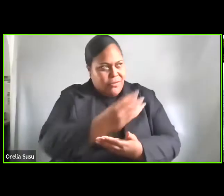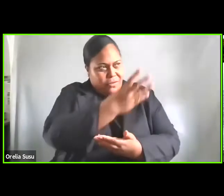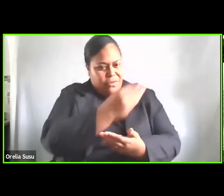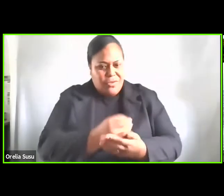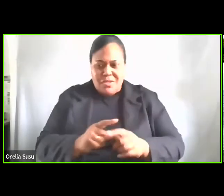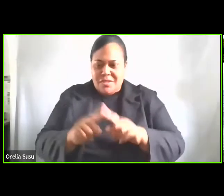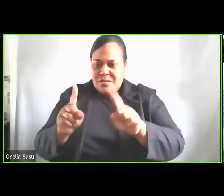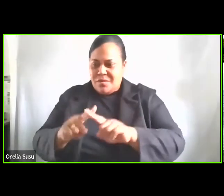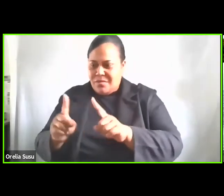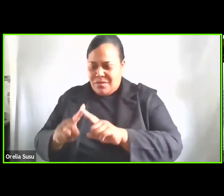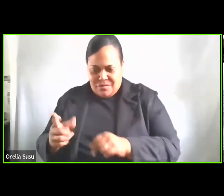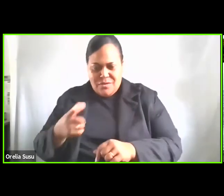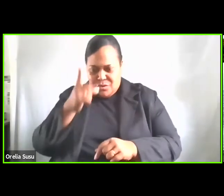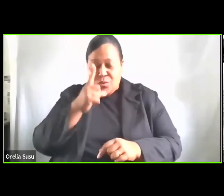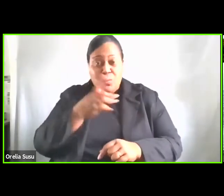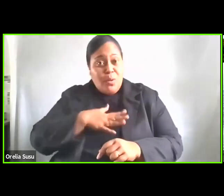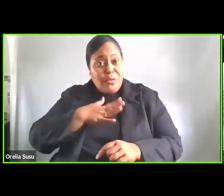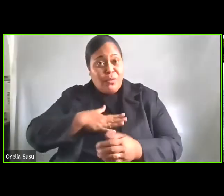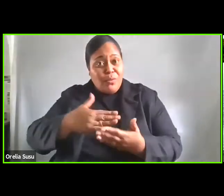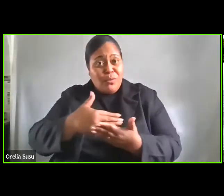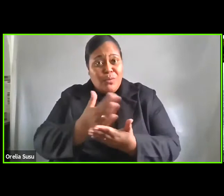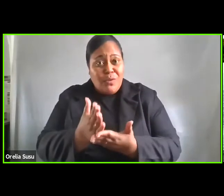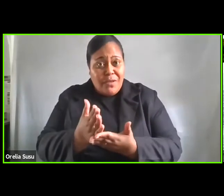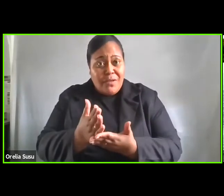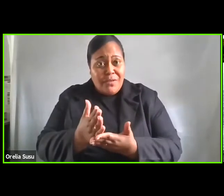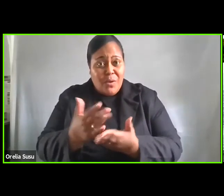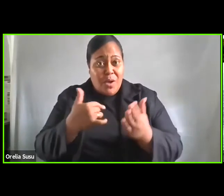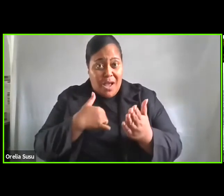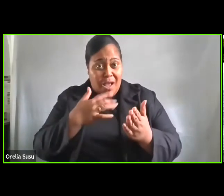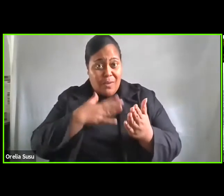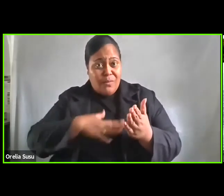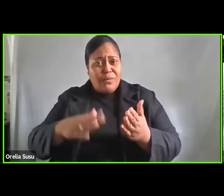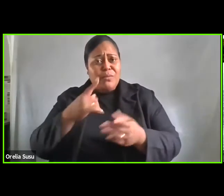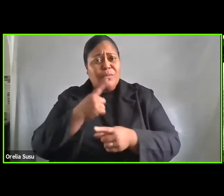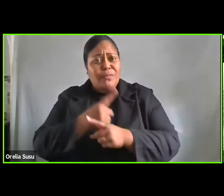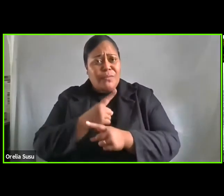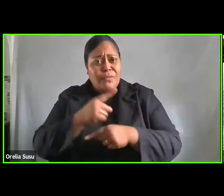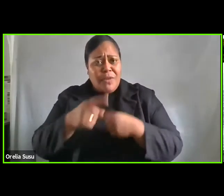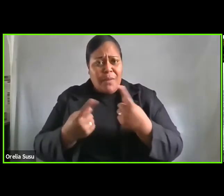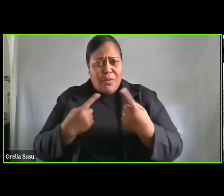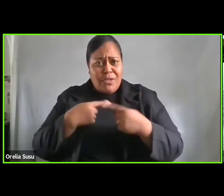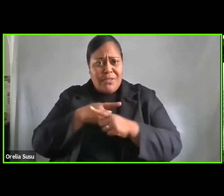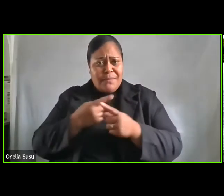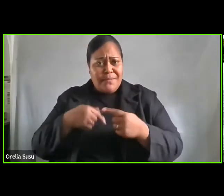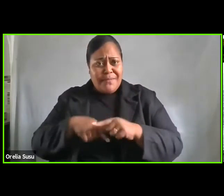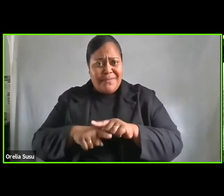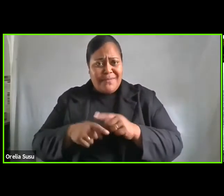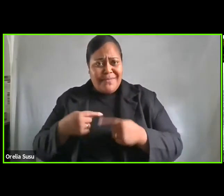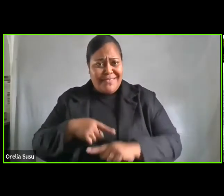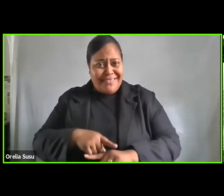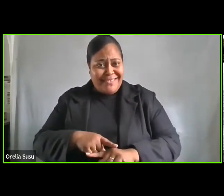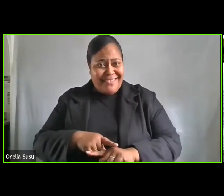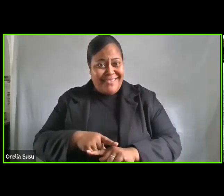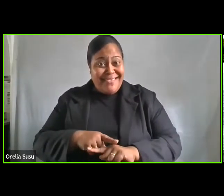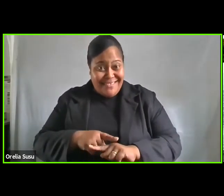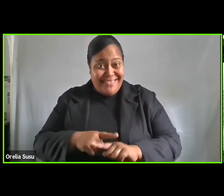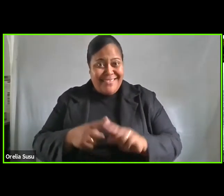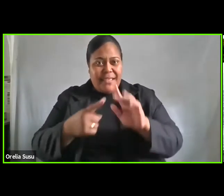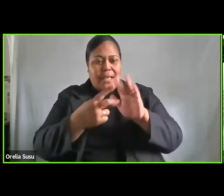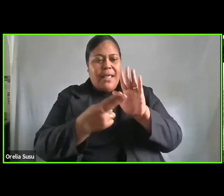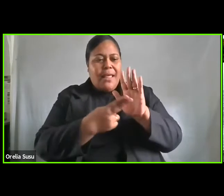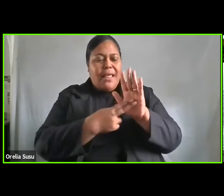of those tools and one of the tools that i want to talk about is intersectionality and so for anyone who's used um